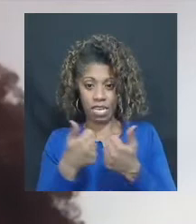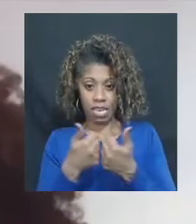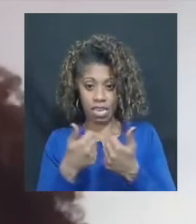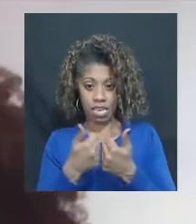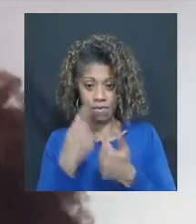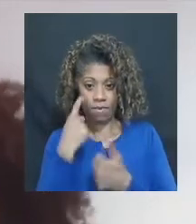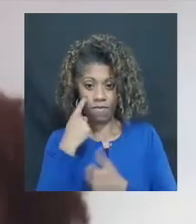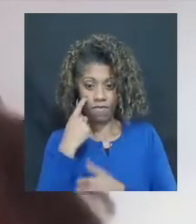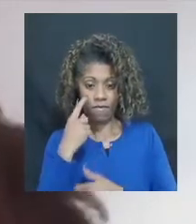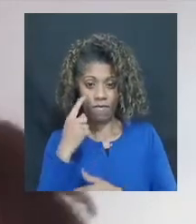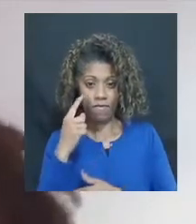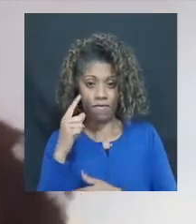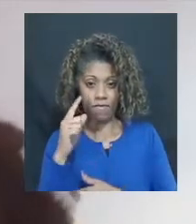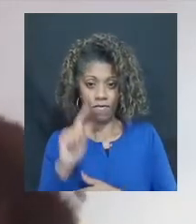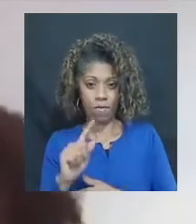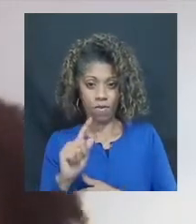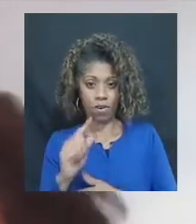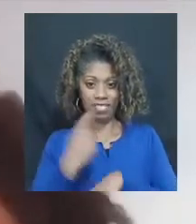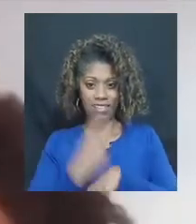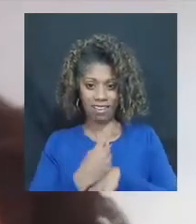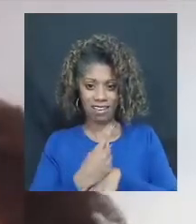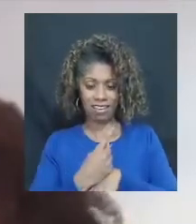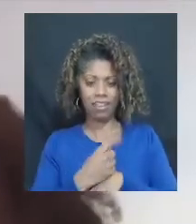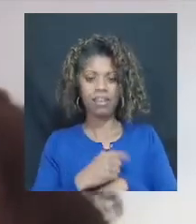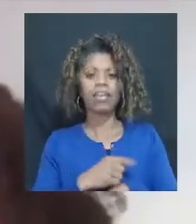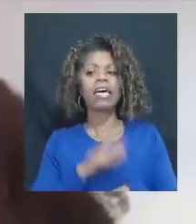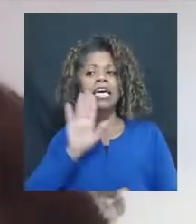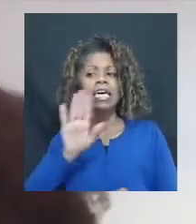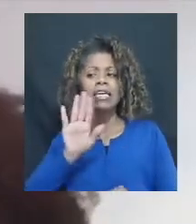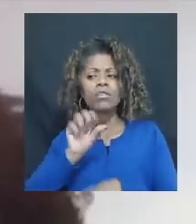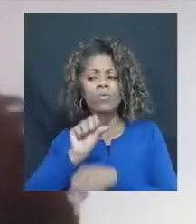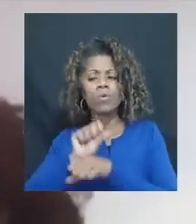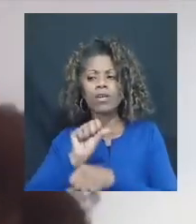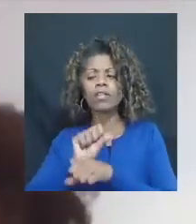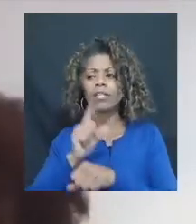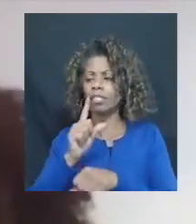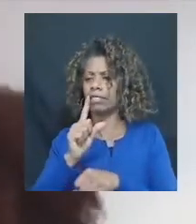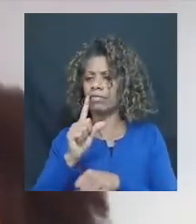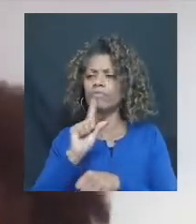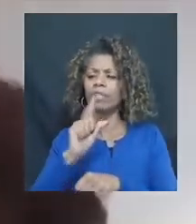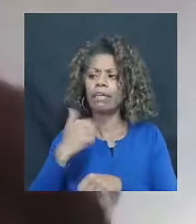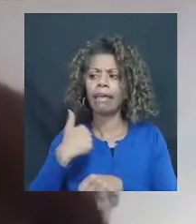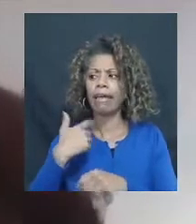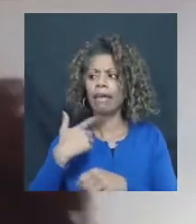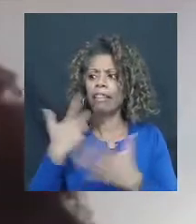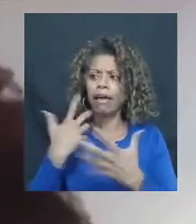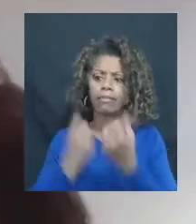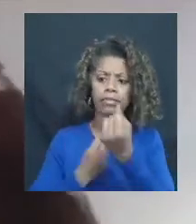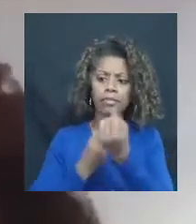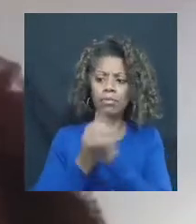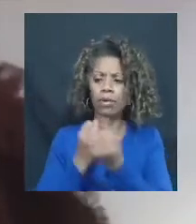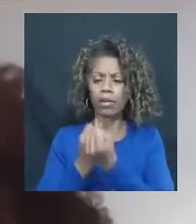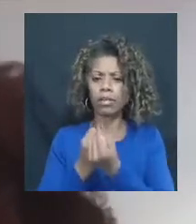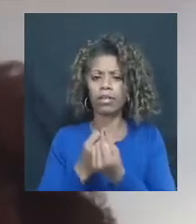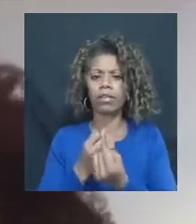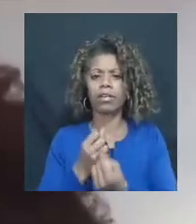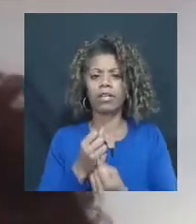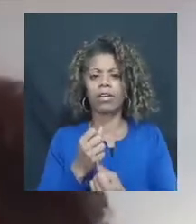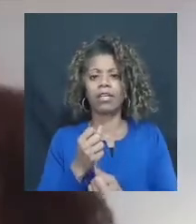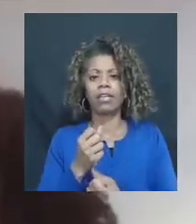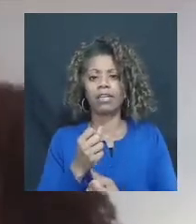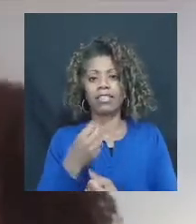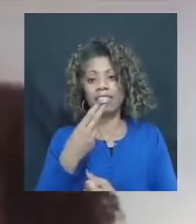more about that today. His work has been committed by leading institutions like the Packard Foundation, the Annie E. Casey Foundation, and the Heinz